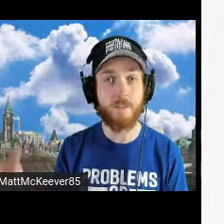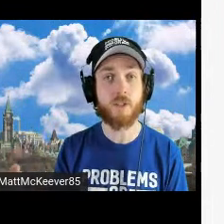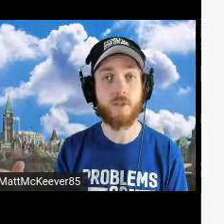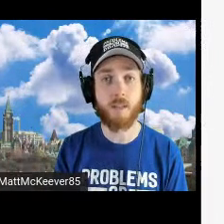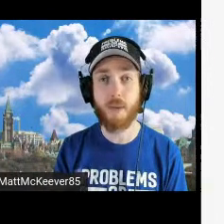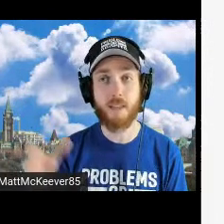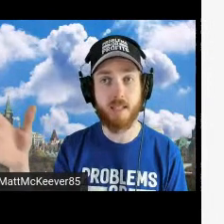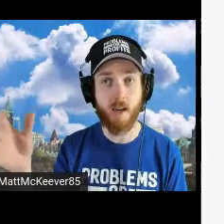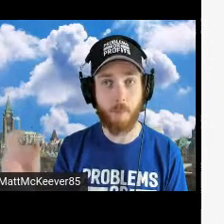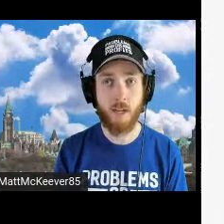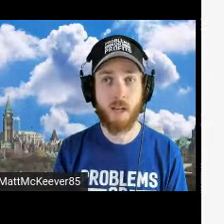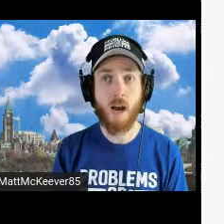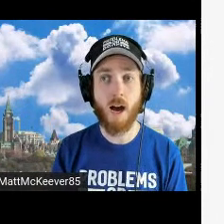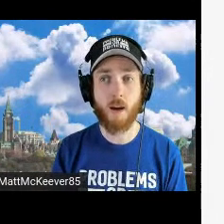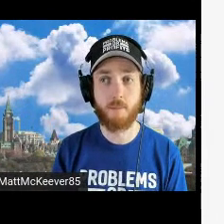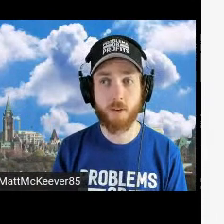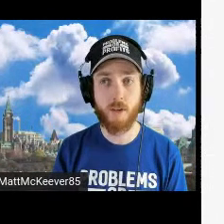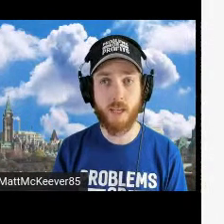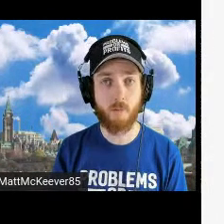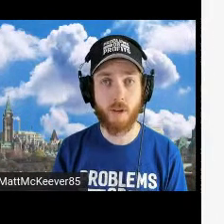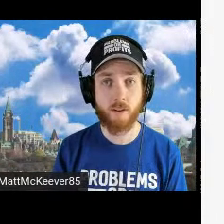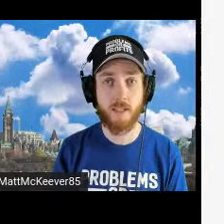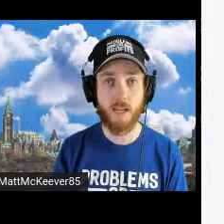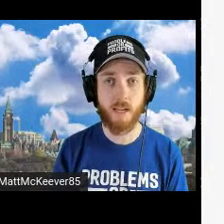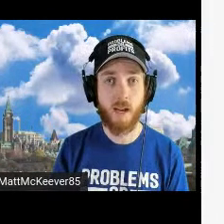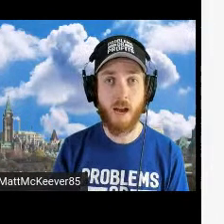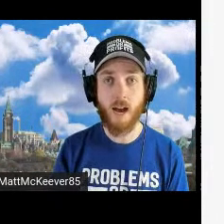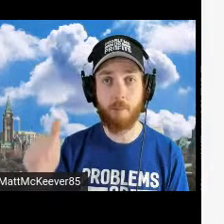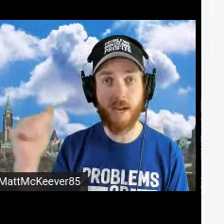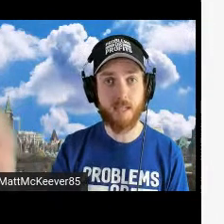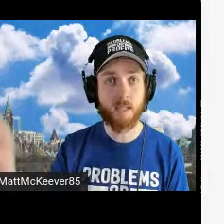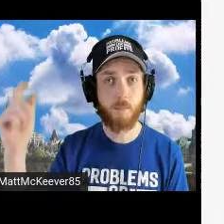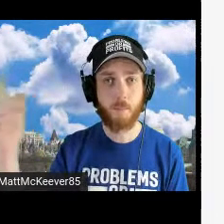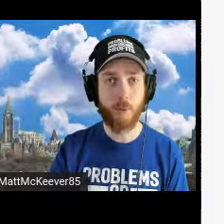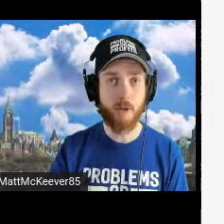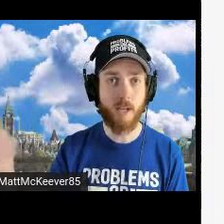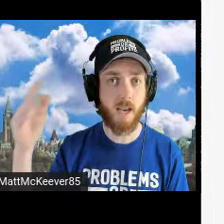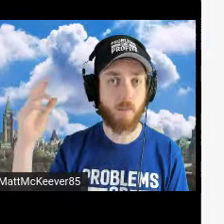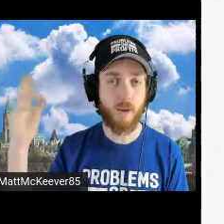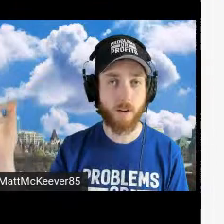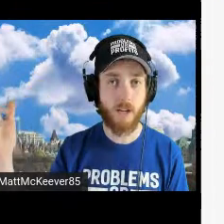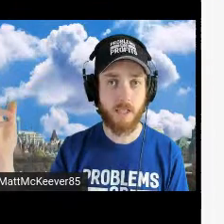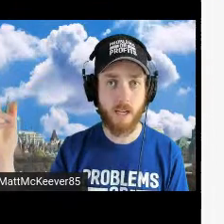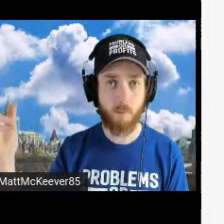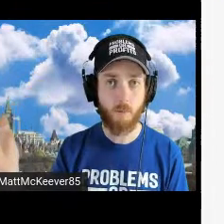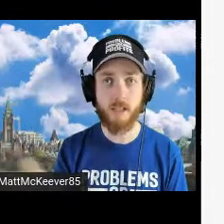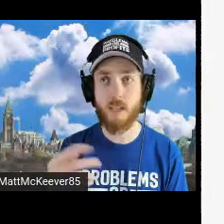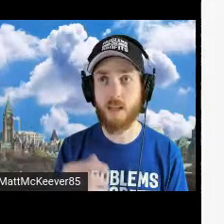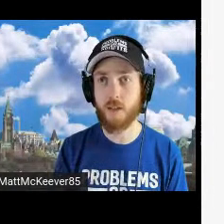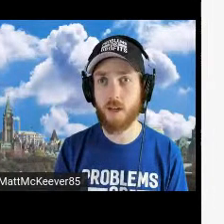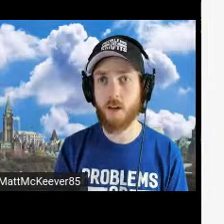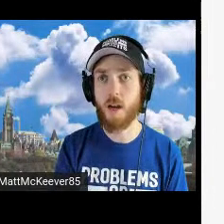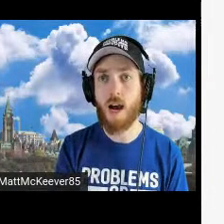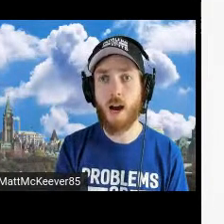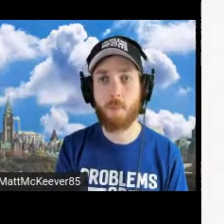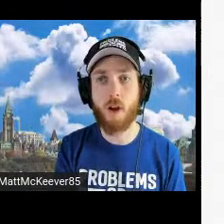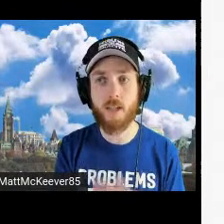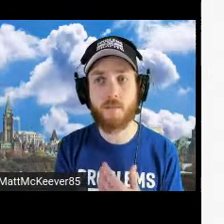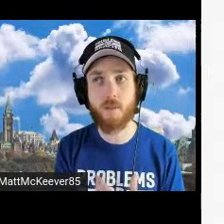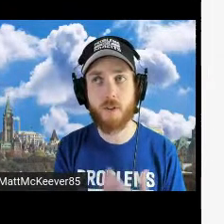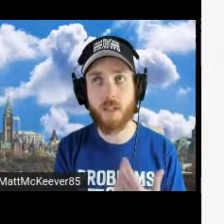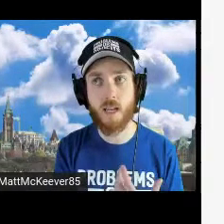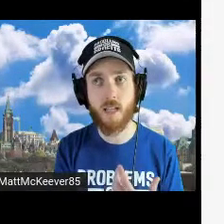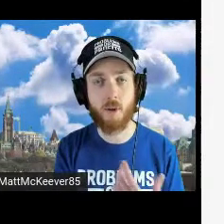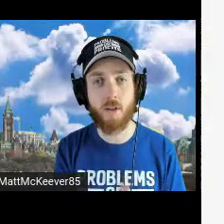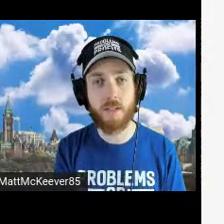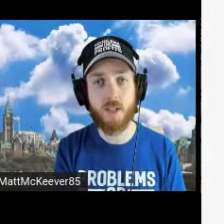elected officials that make this up. So again, whether it's like Maxime Bernier, whether it's Randy Hillier, lots